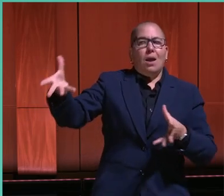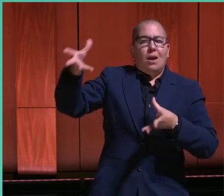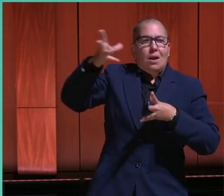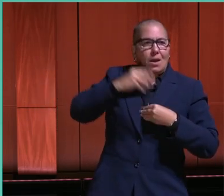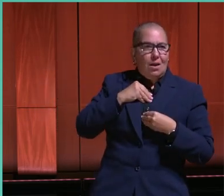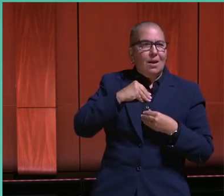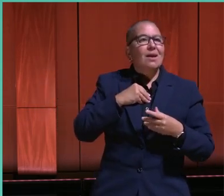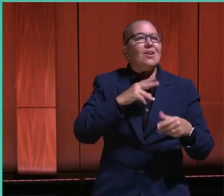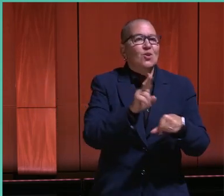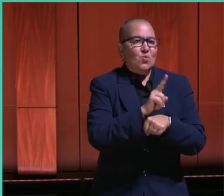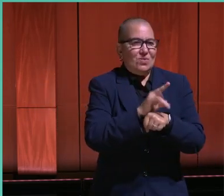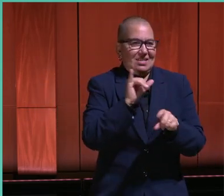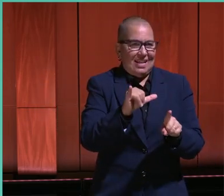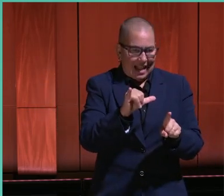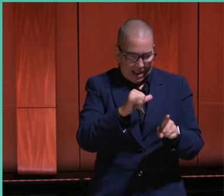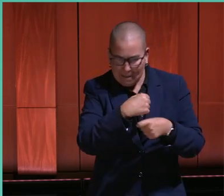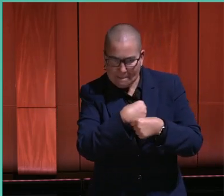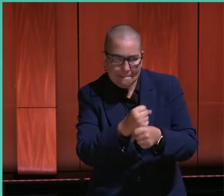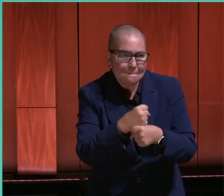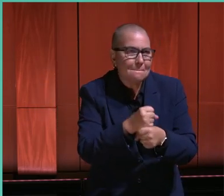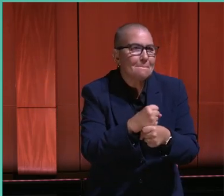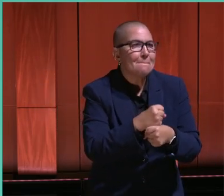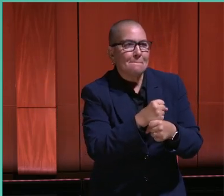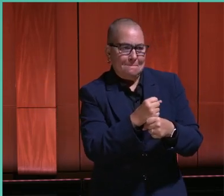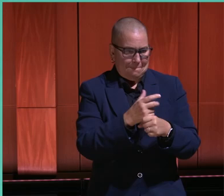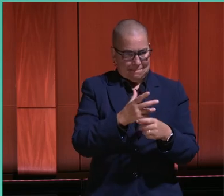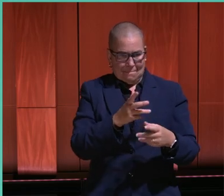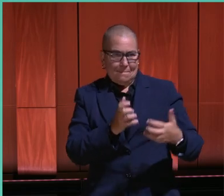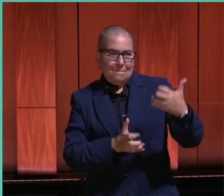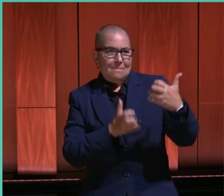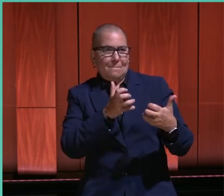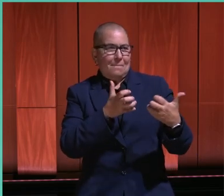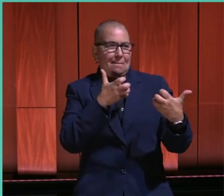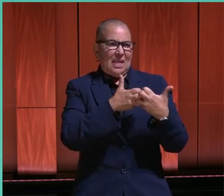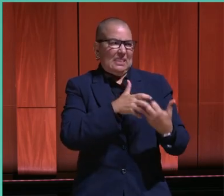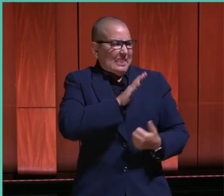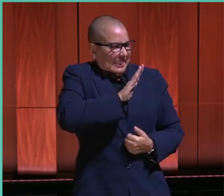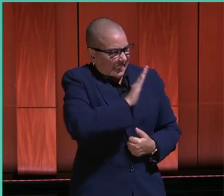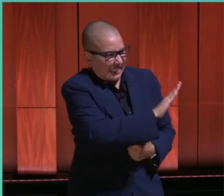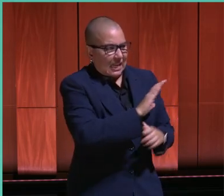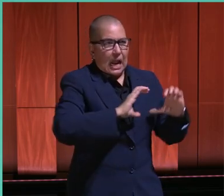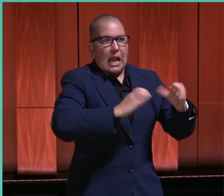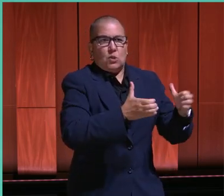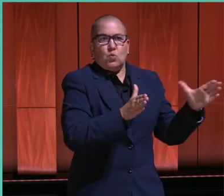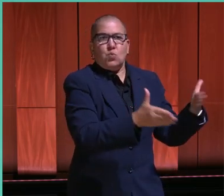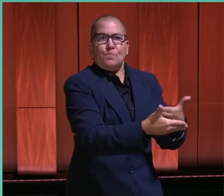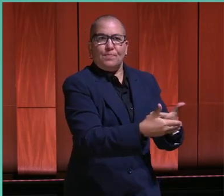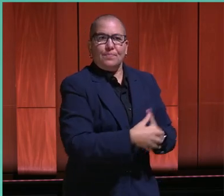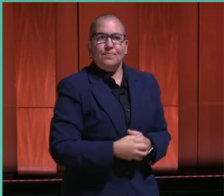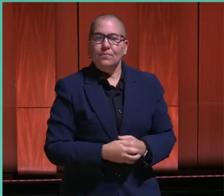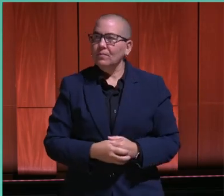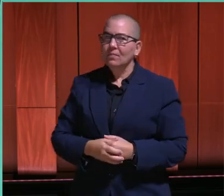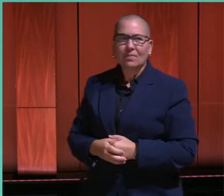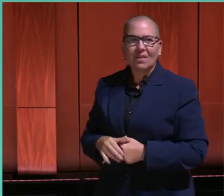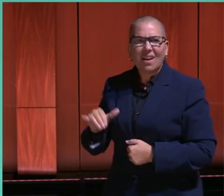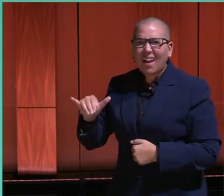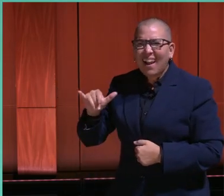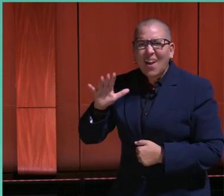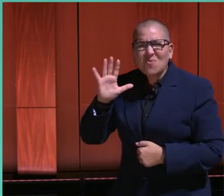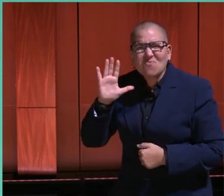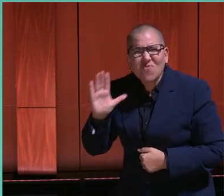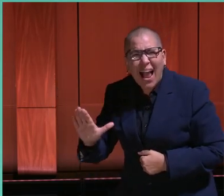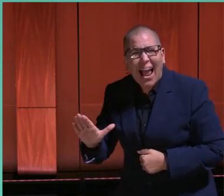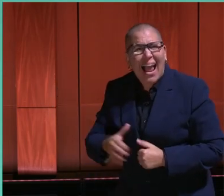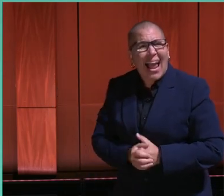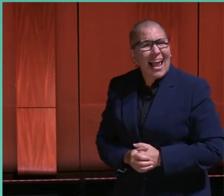tech-enhanced lessons for our students through county-purchased applications that they use on a daily basis. Sounds great. Now, none of this